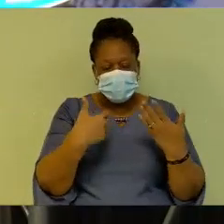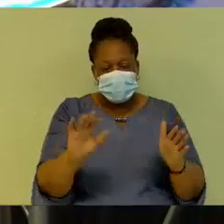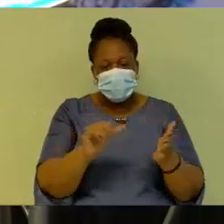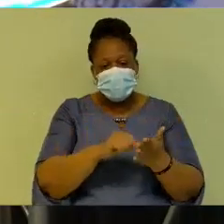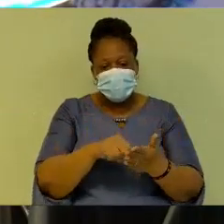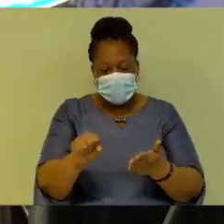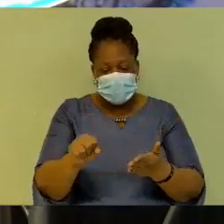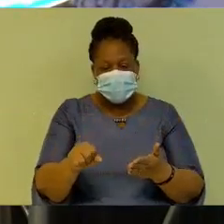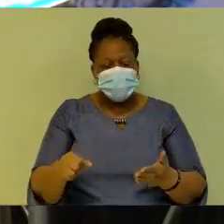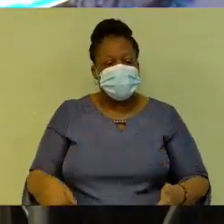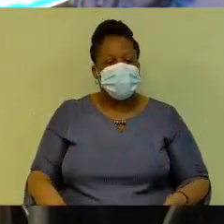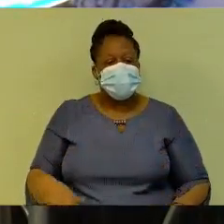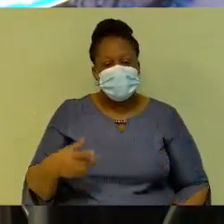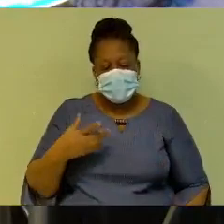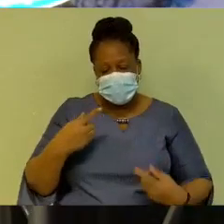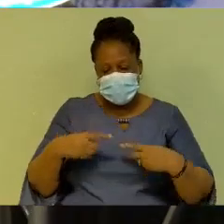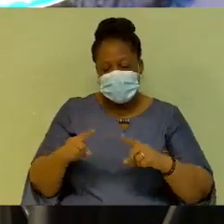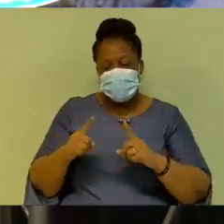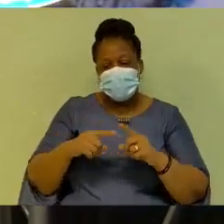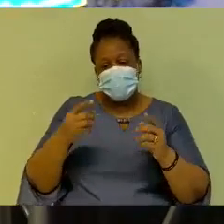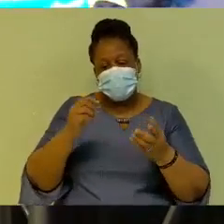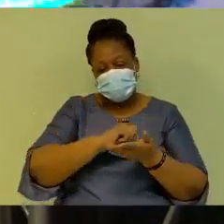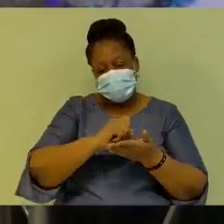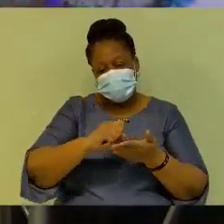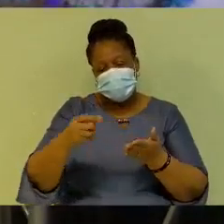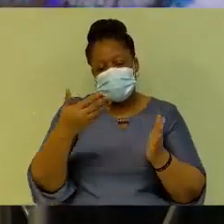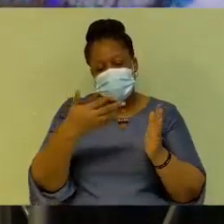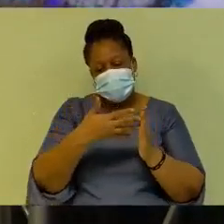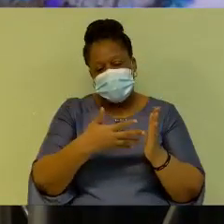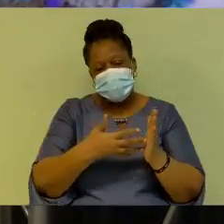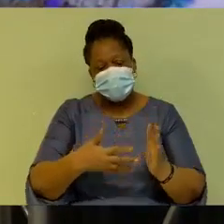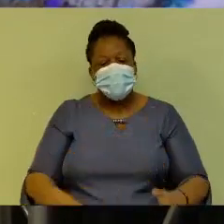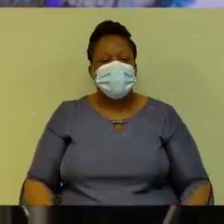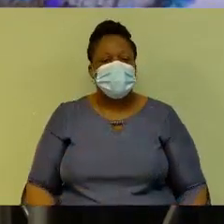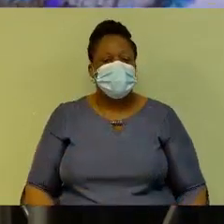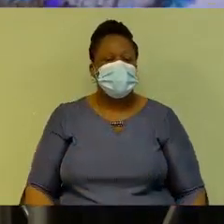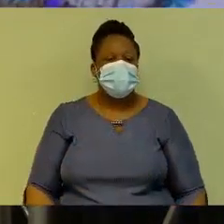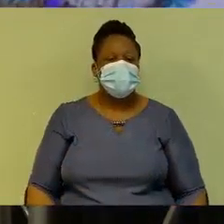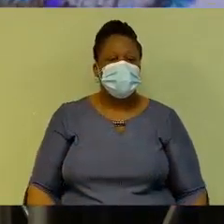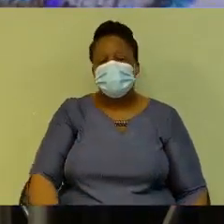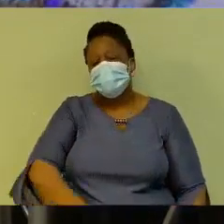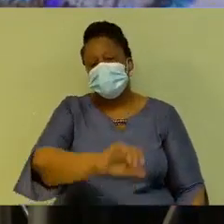I have another announcement notice from the Defense Force, St. Kitts Nevis Defense Force.